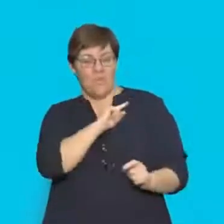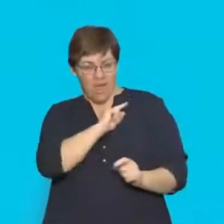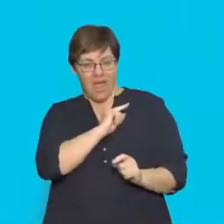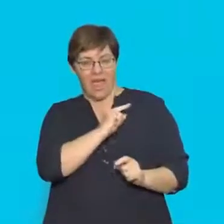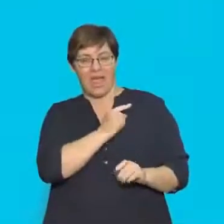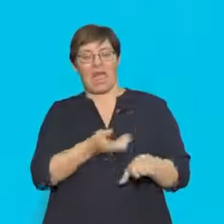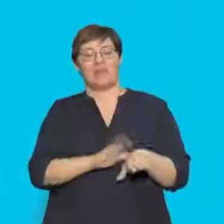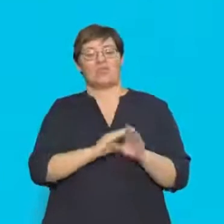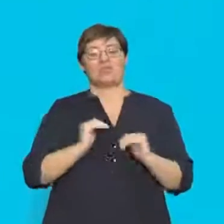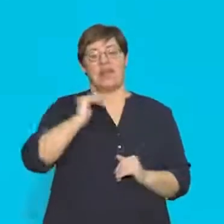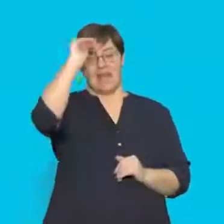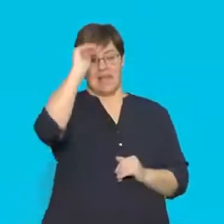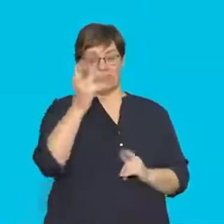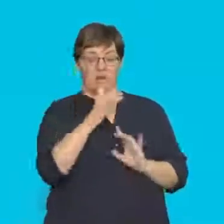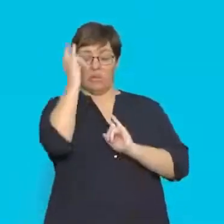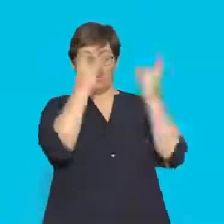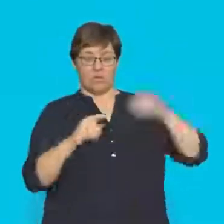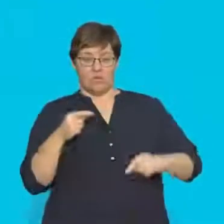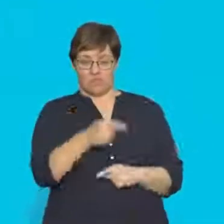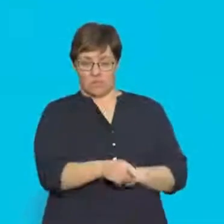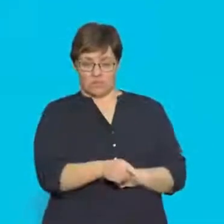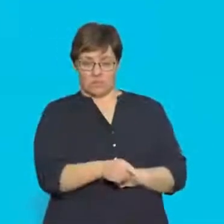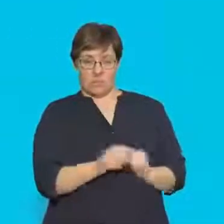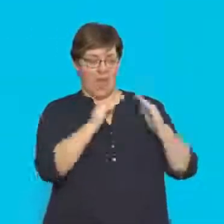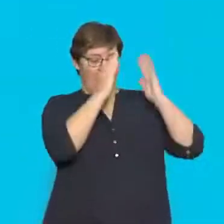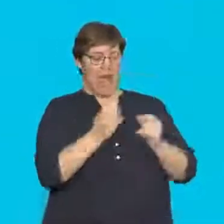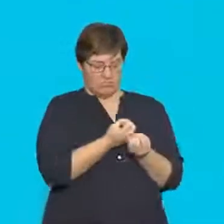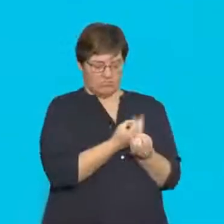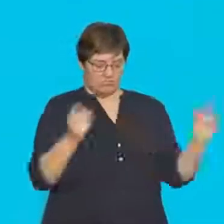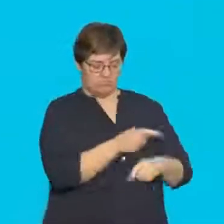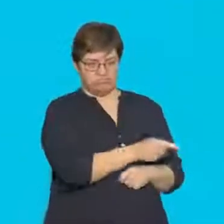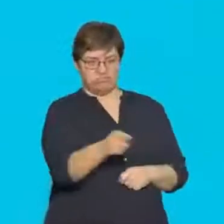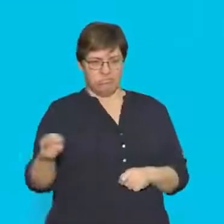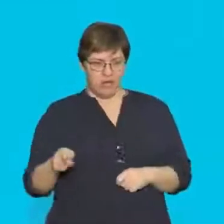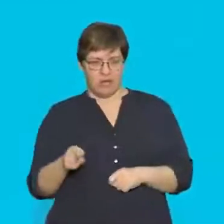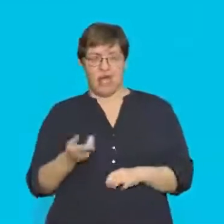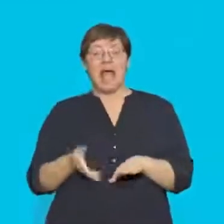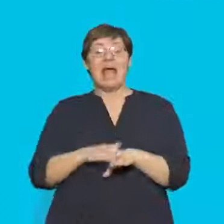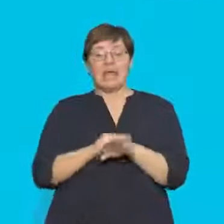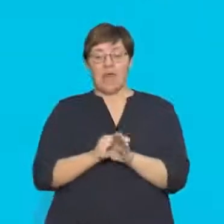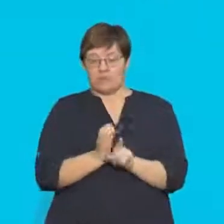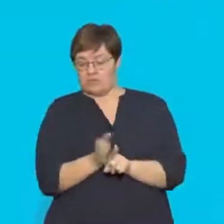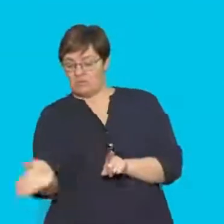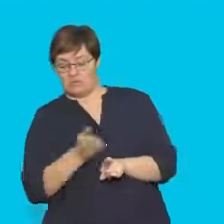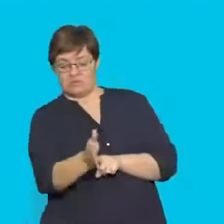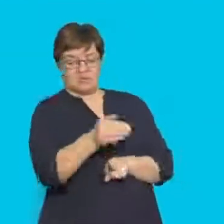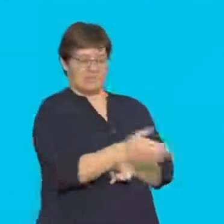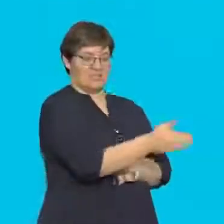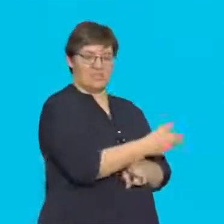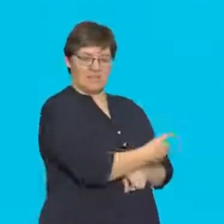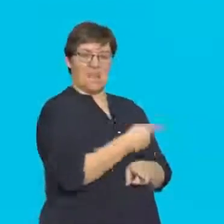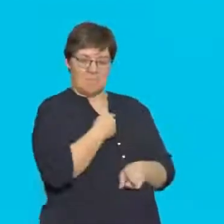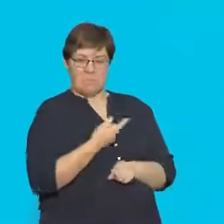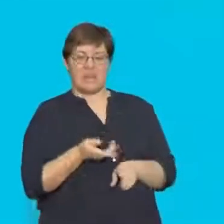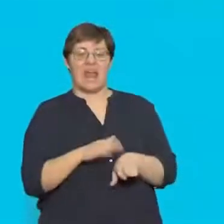high. Now, when you come to the city and you've got lots of houses, we can divide the current to make it